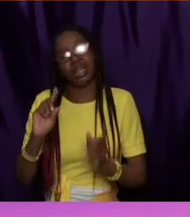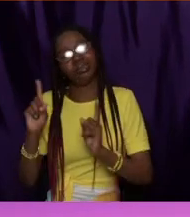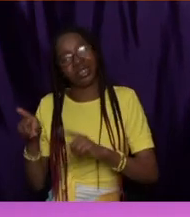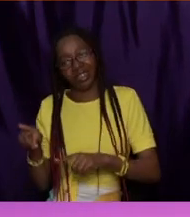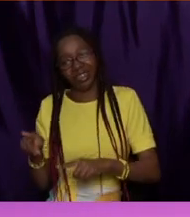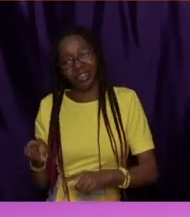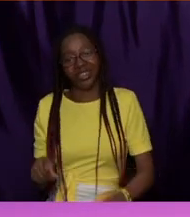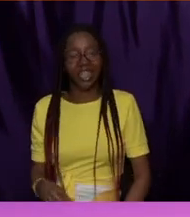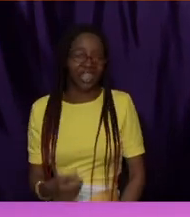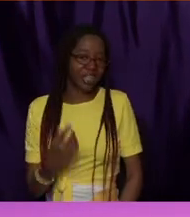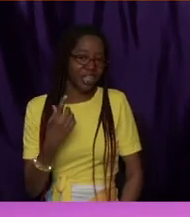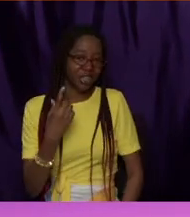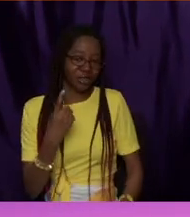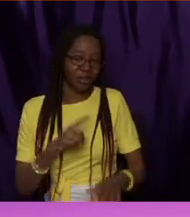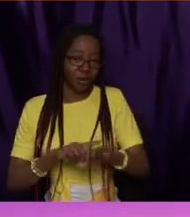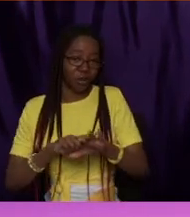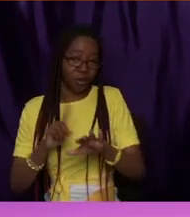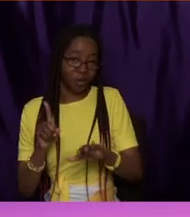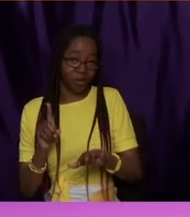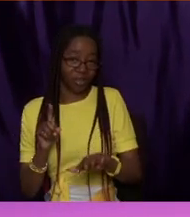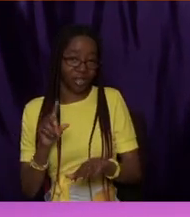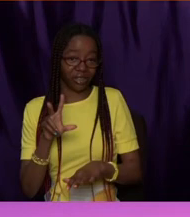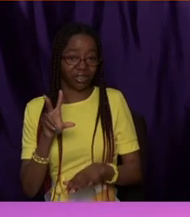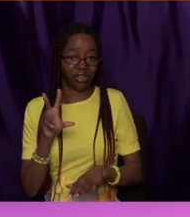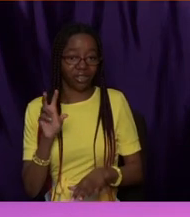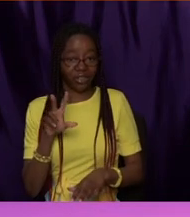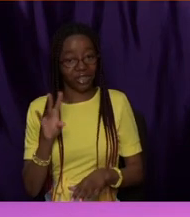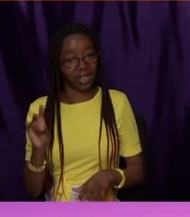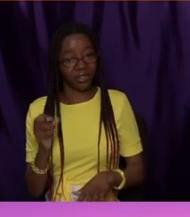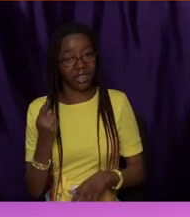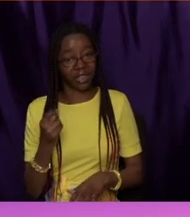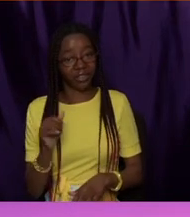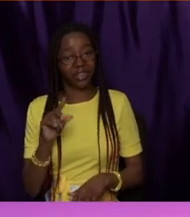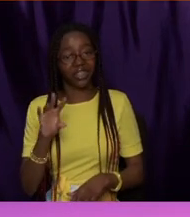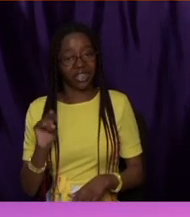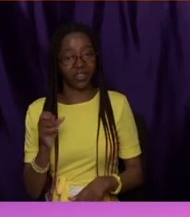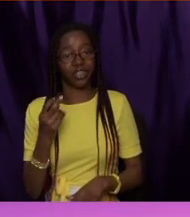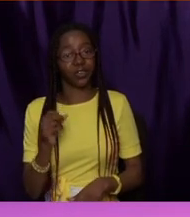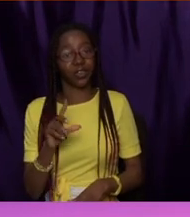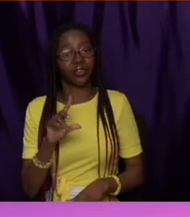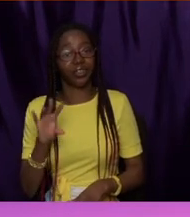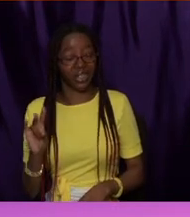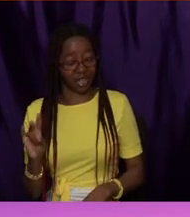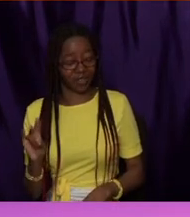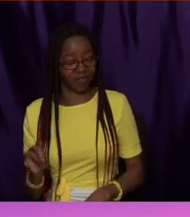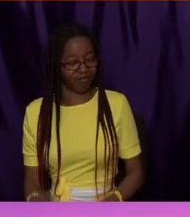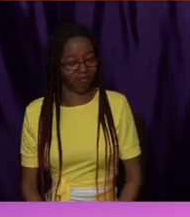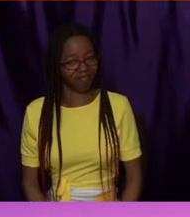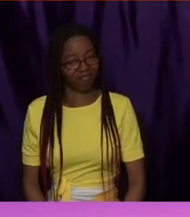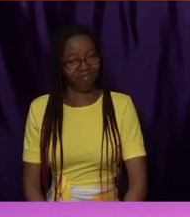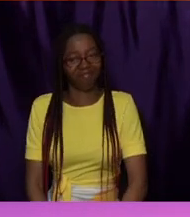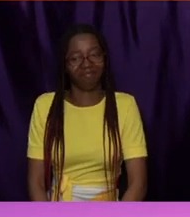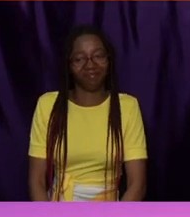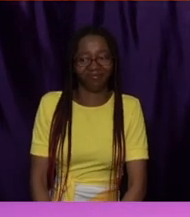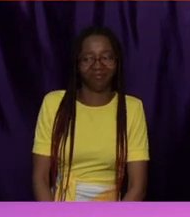it's 1:37. It's 11:37. It's 12:37 Eastern.